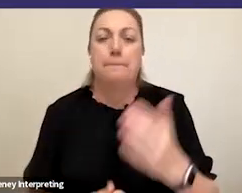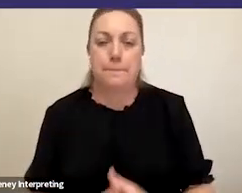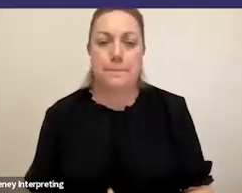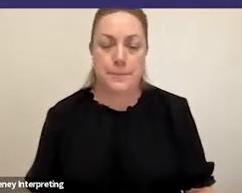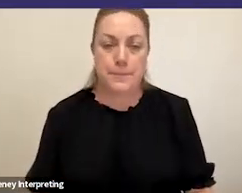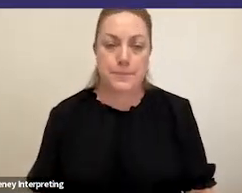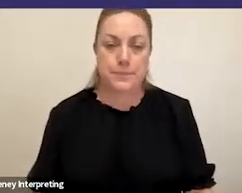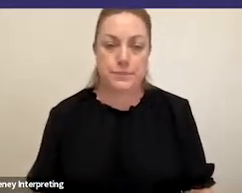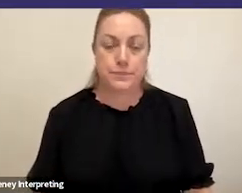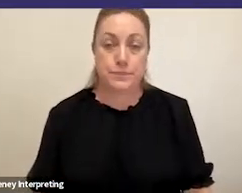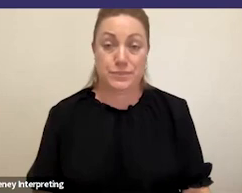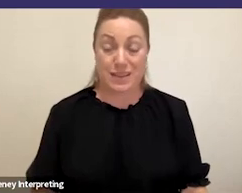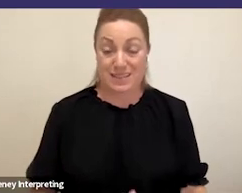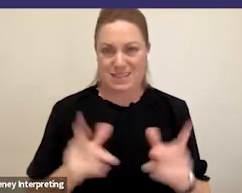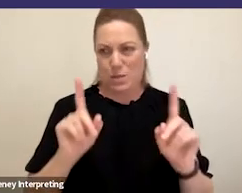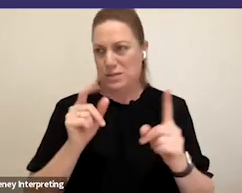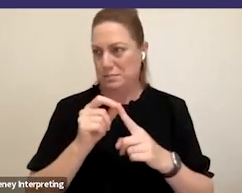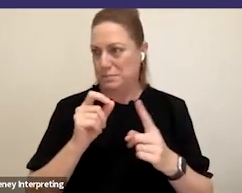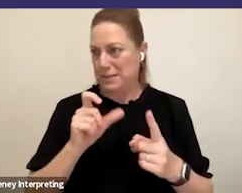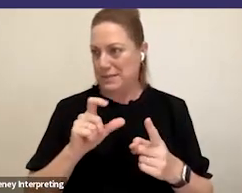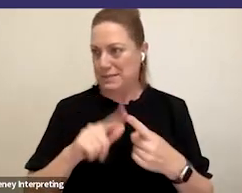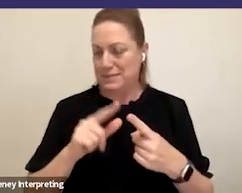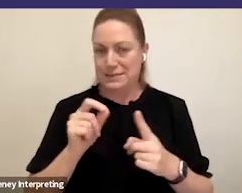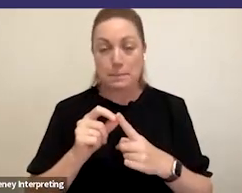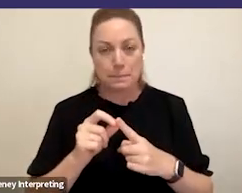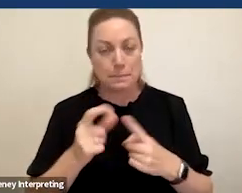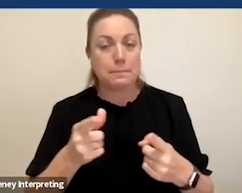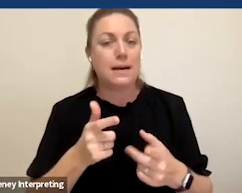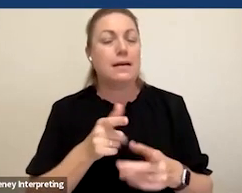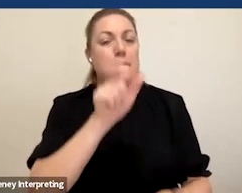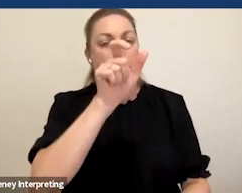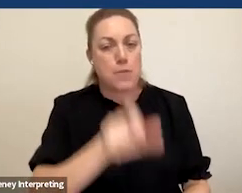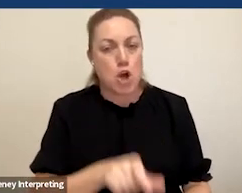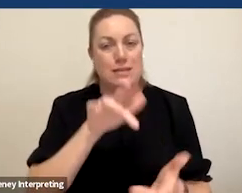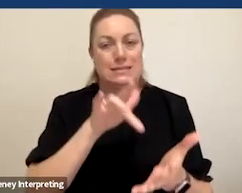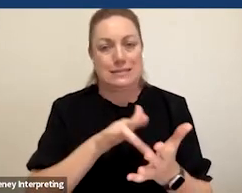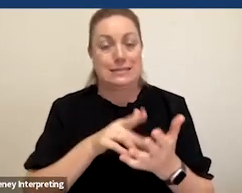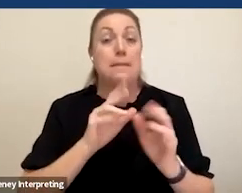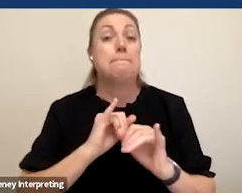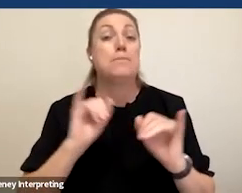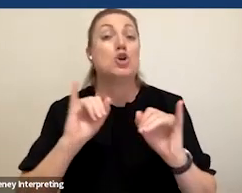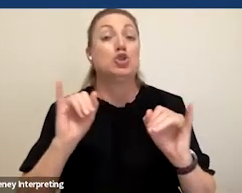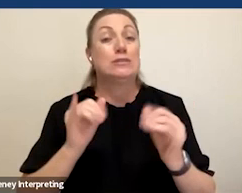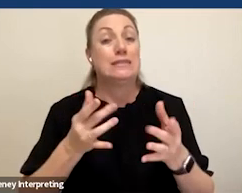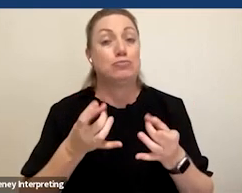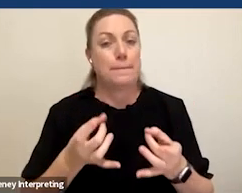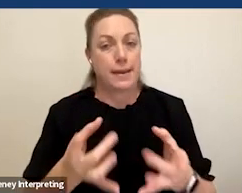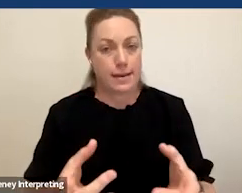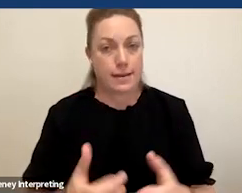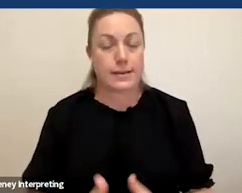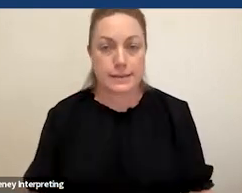and explain what exactly is this PSEP. Well, it stands for Person-Centered Emergency Preparedness, and